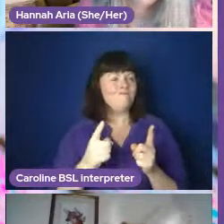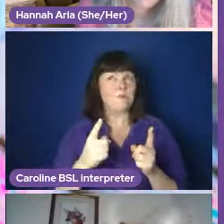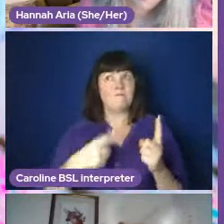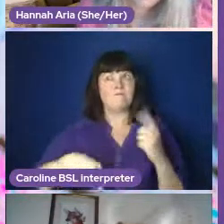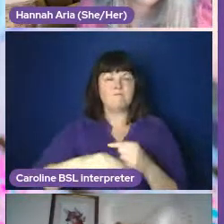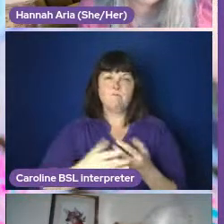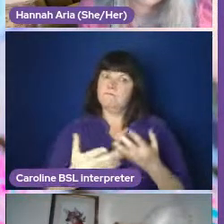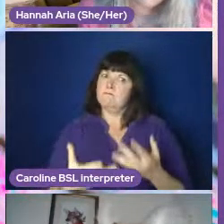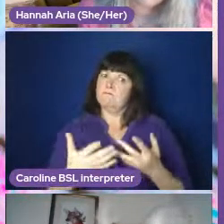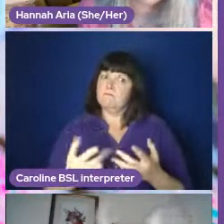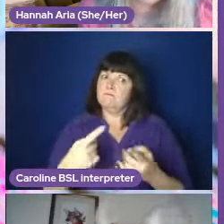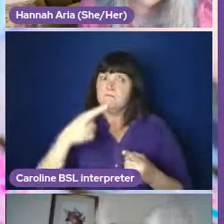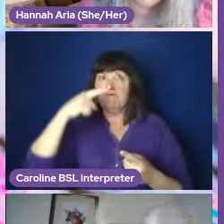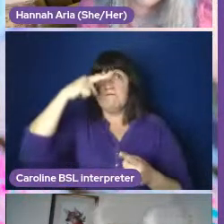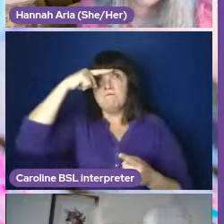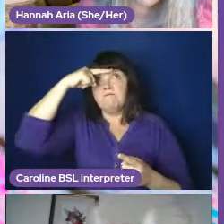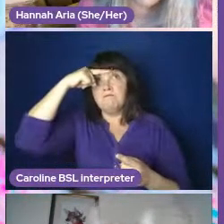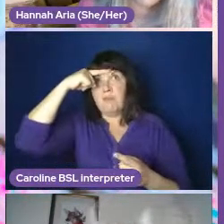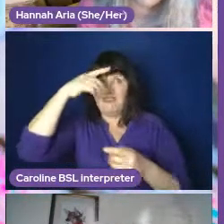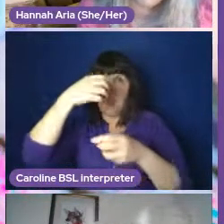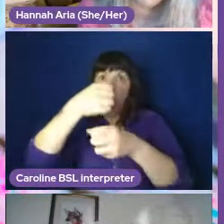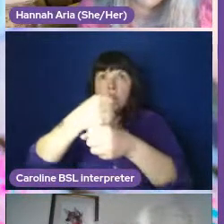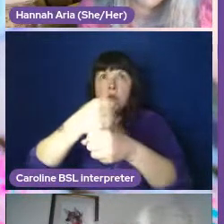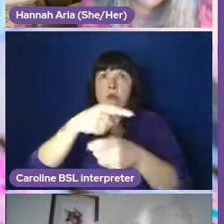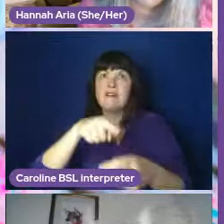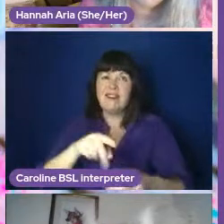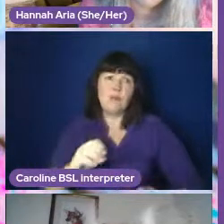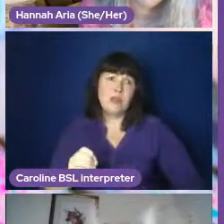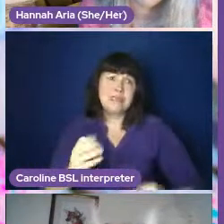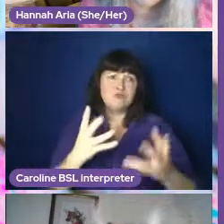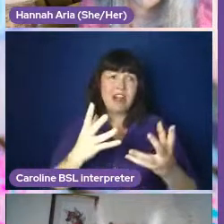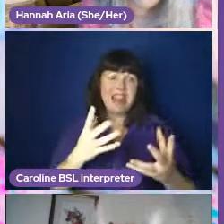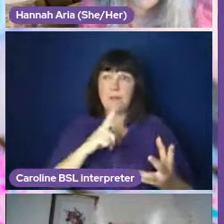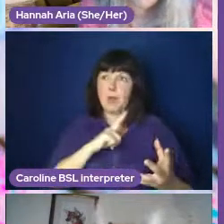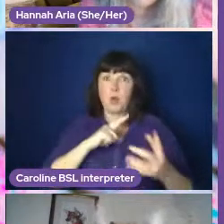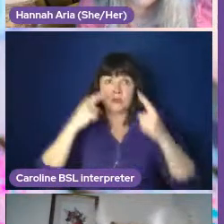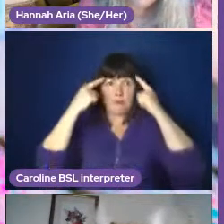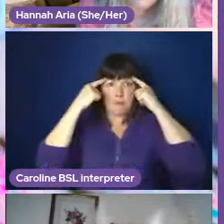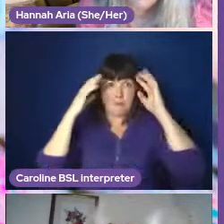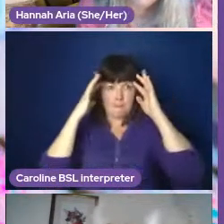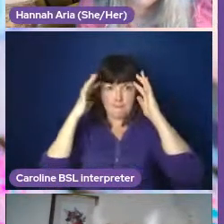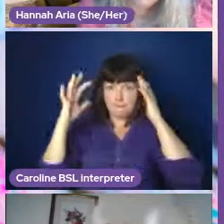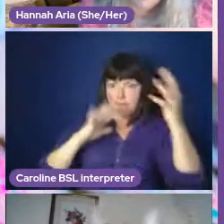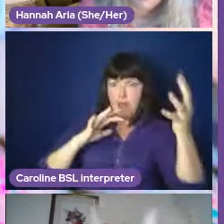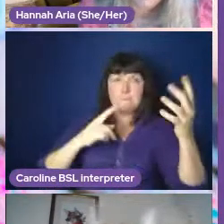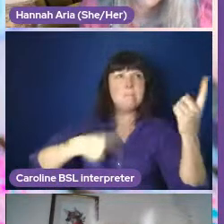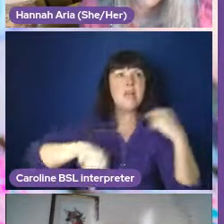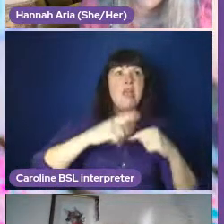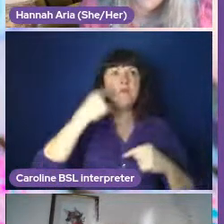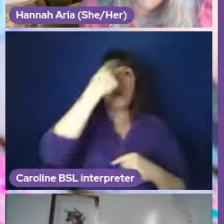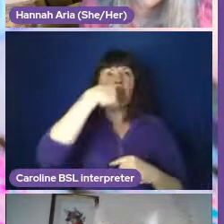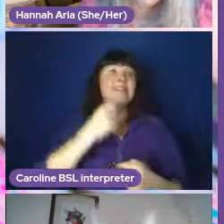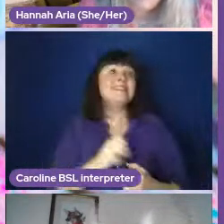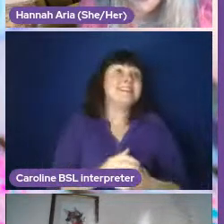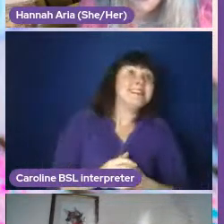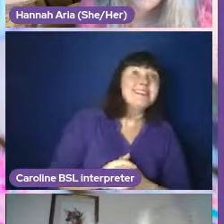moment, because it changes everybody's mindset, doesn't it? Just makes us all a bit more smiley, you know, and